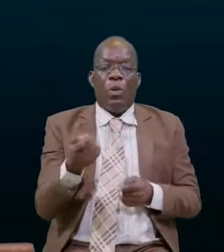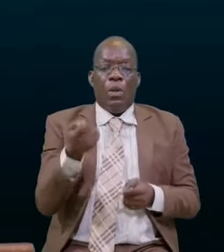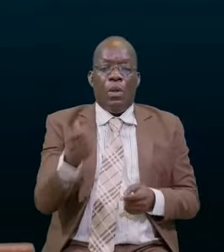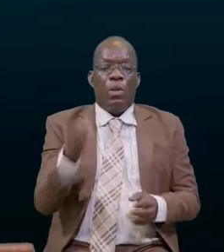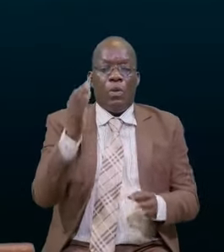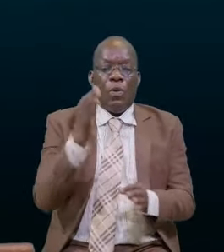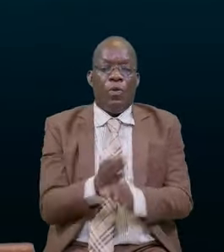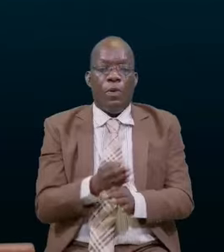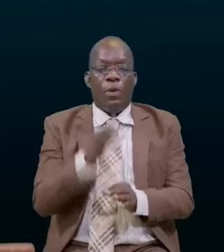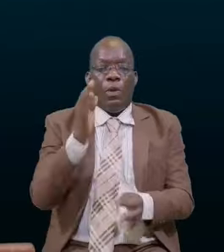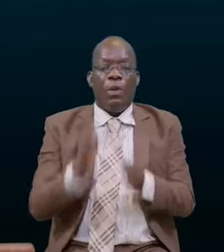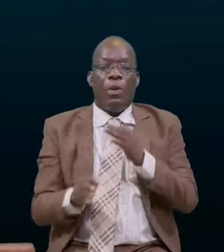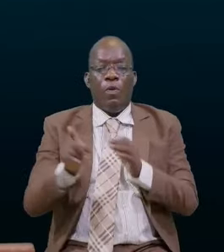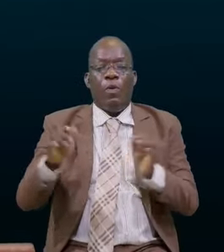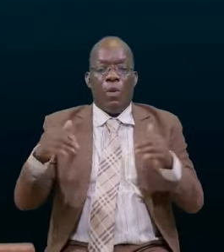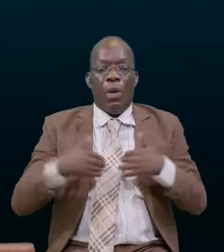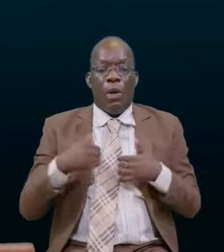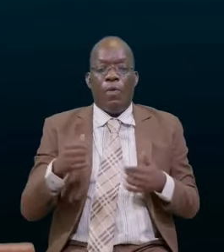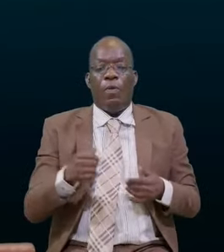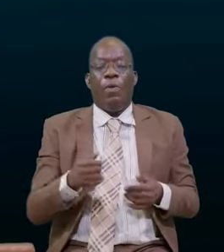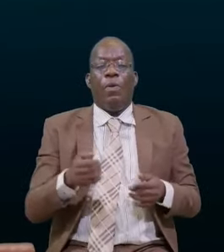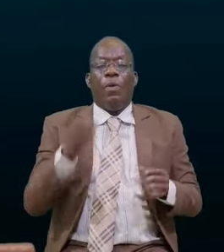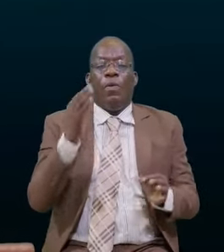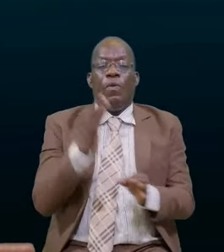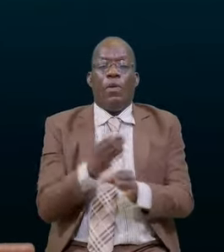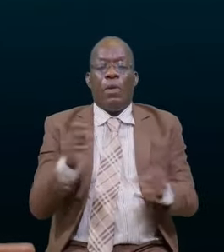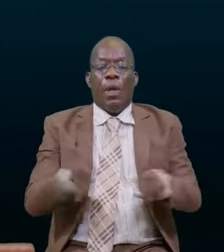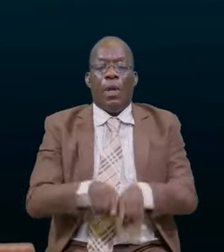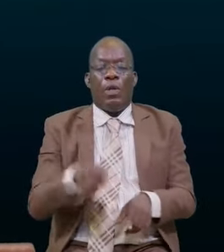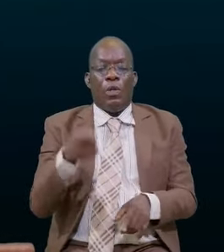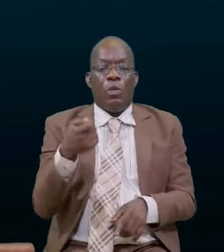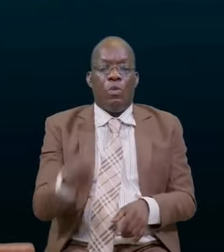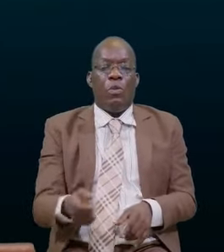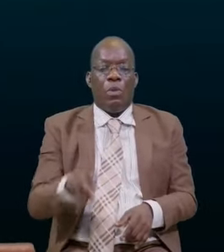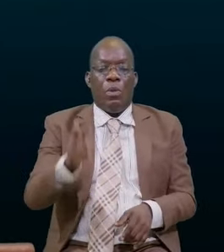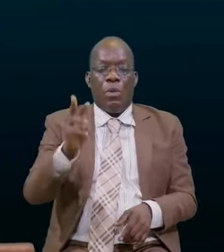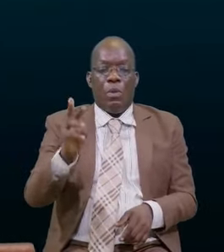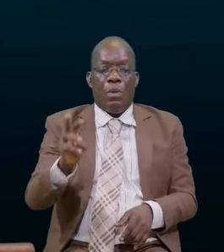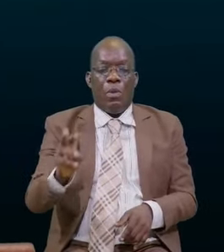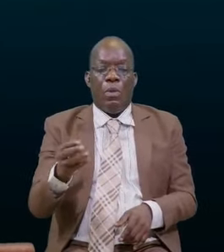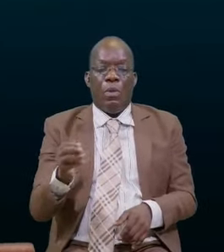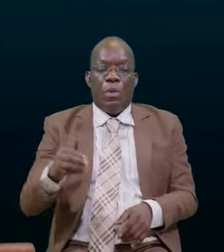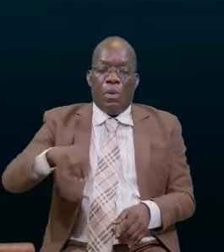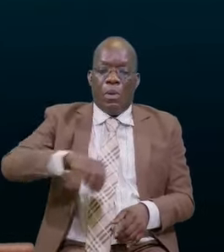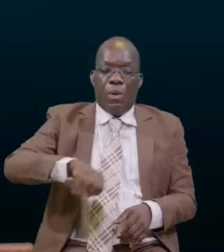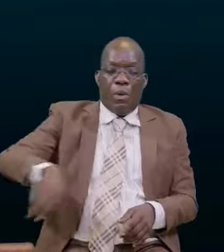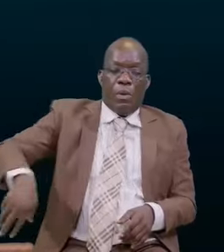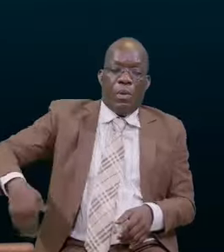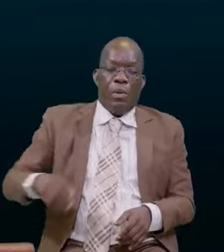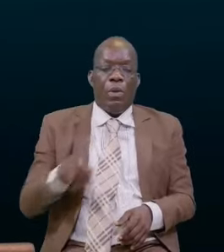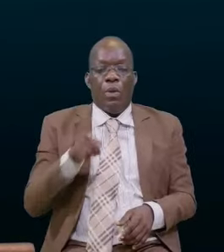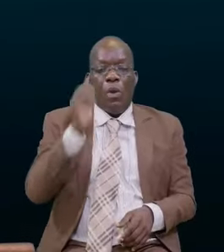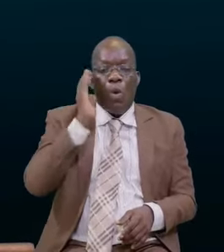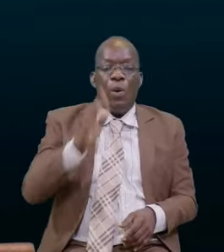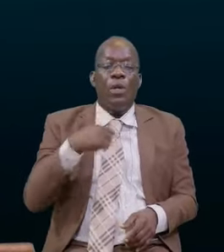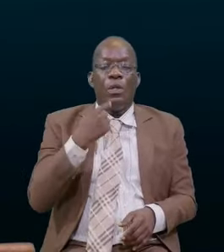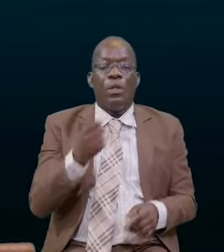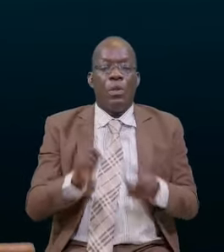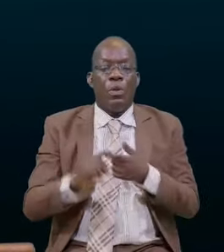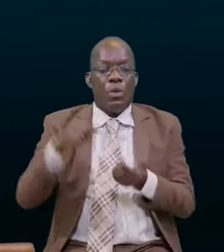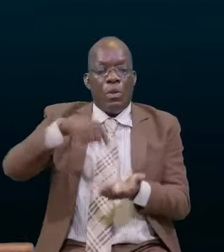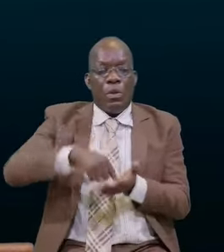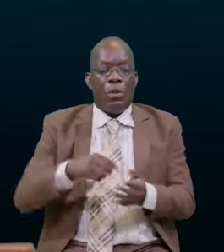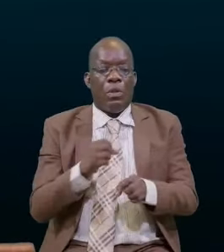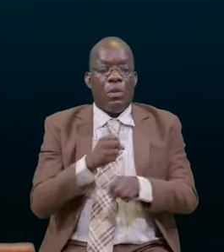have faith as a grain of mustach seed very little seed ye shall say unto this mountain